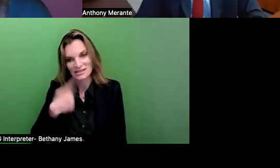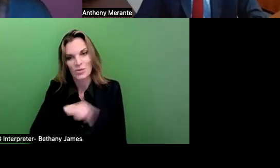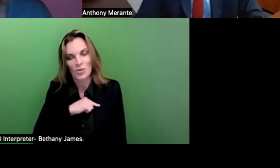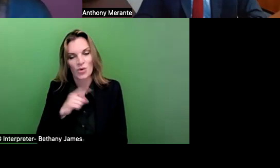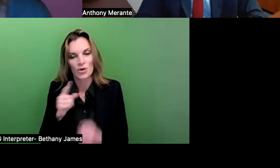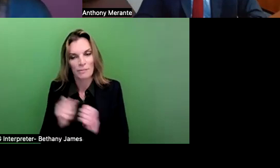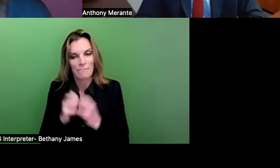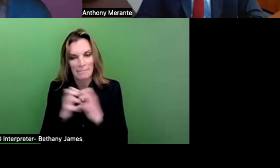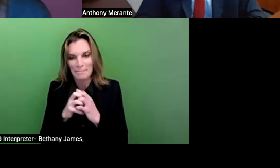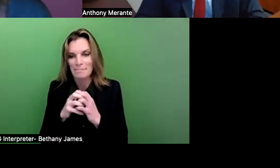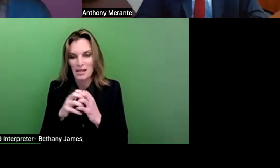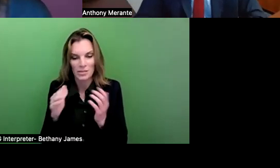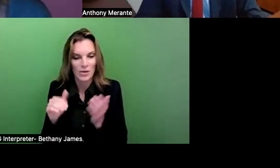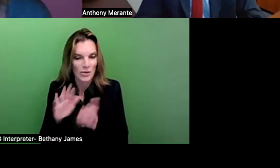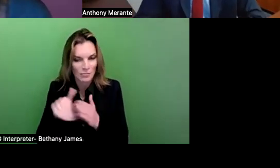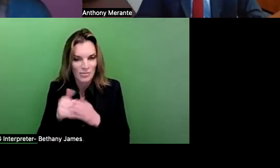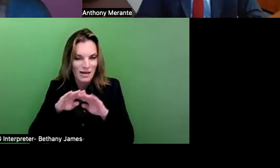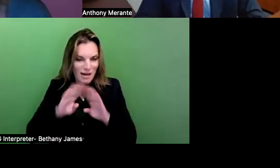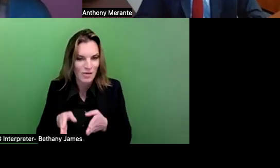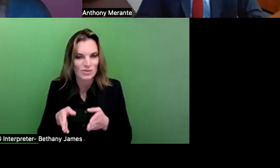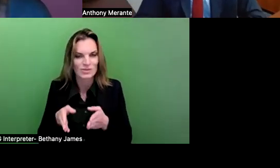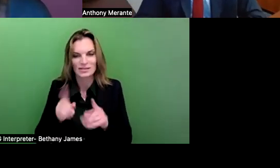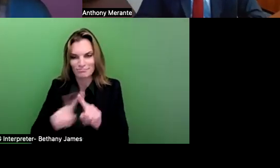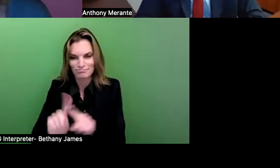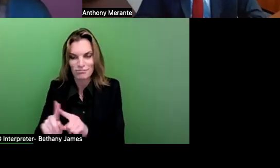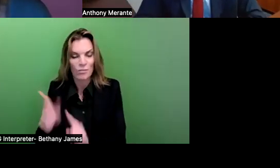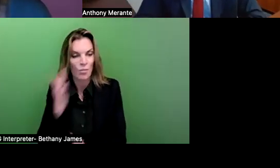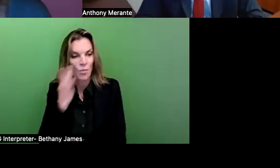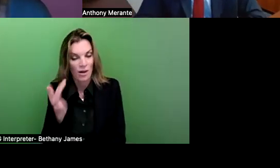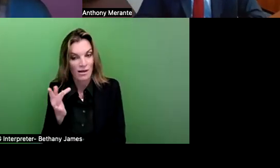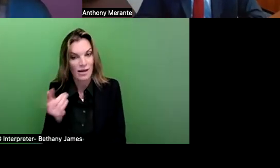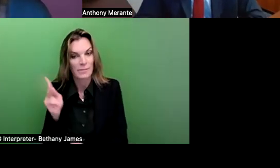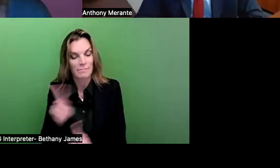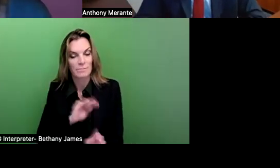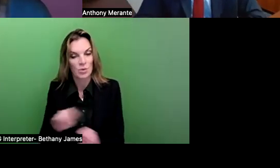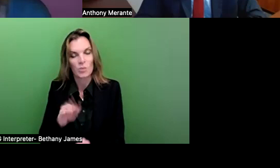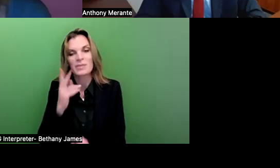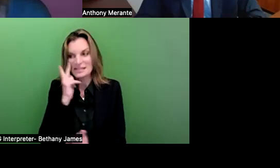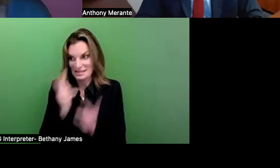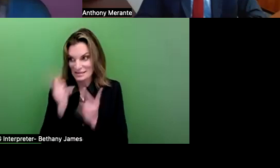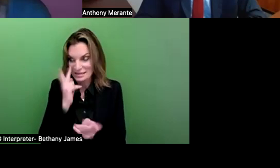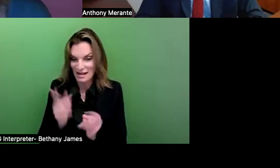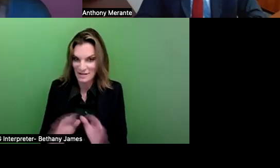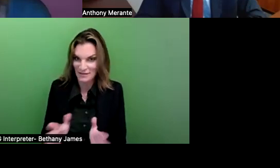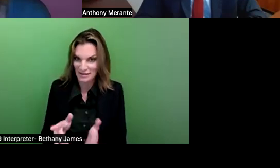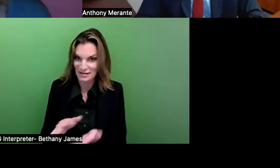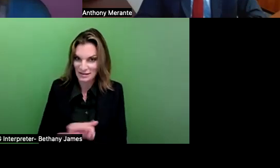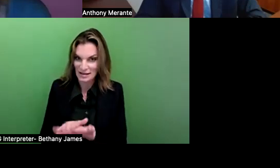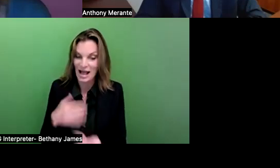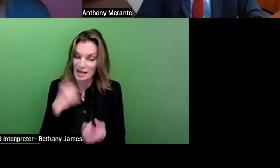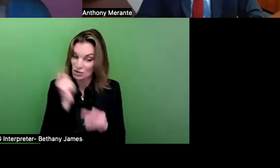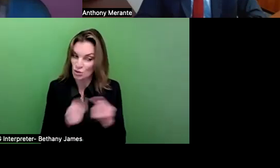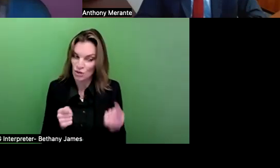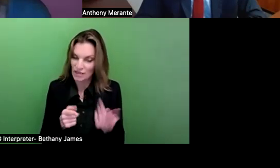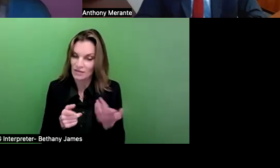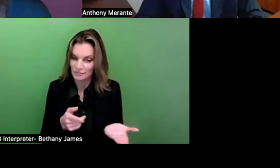built all the housing, all the mixed housing. Why are they going there? Why? Because they see it as a clean, I disagree with my opponent. They see it